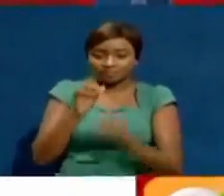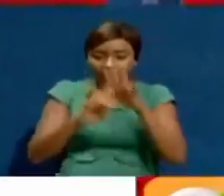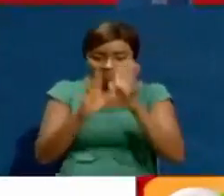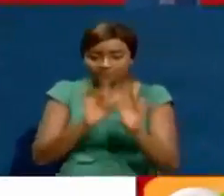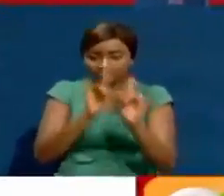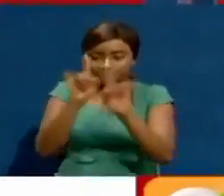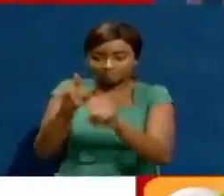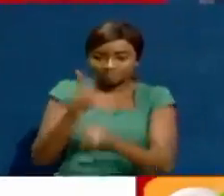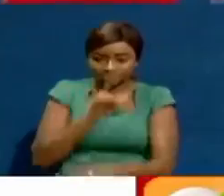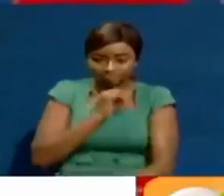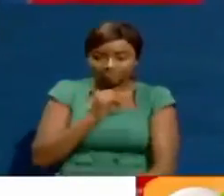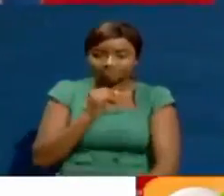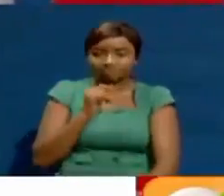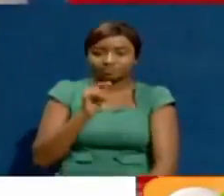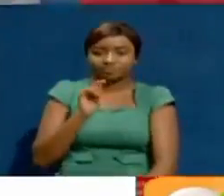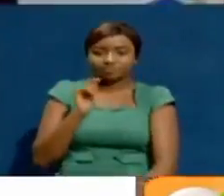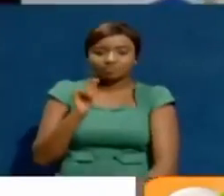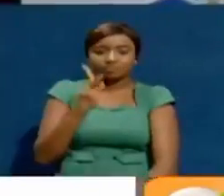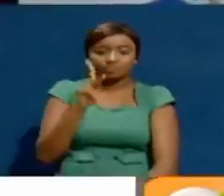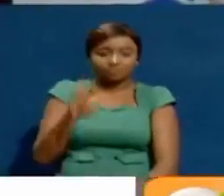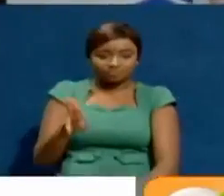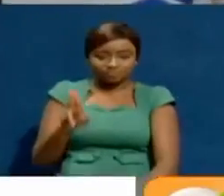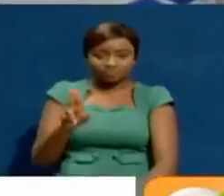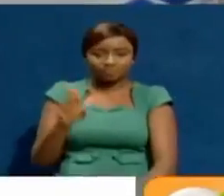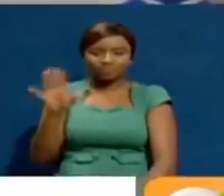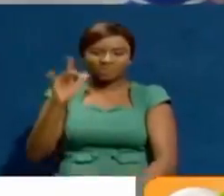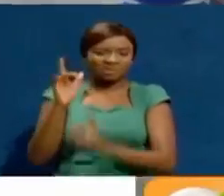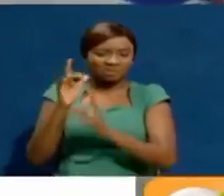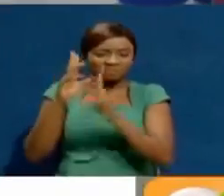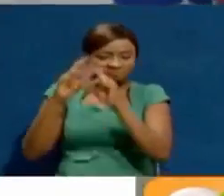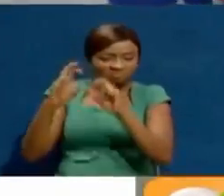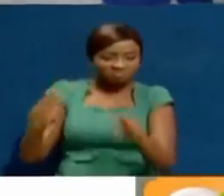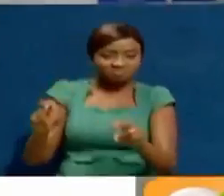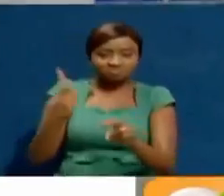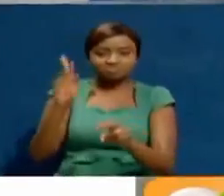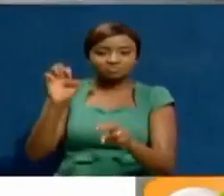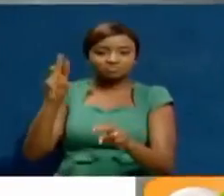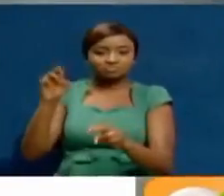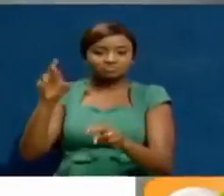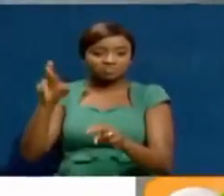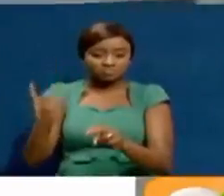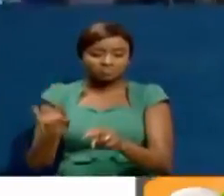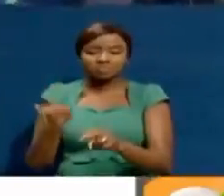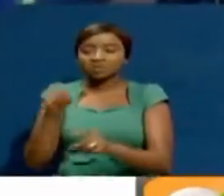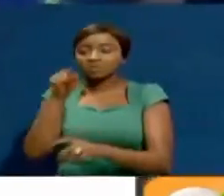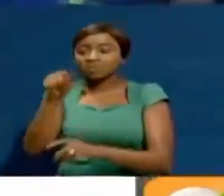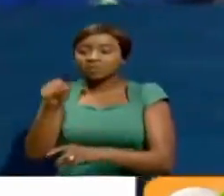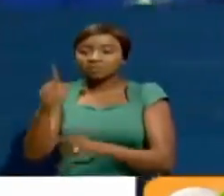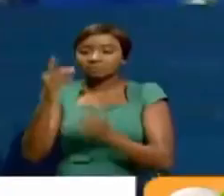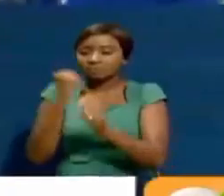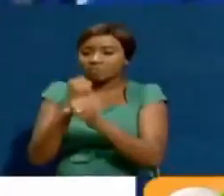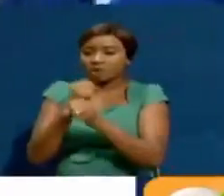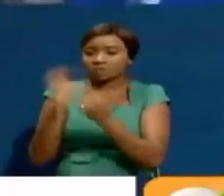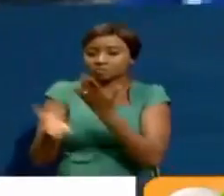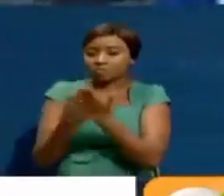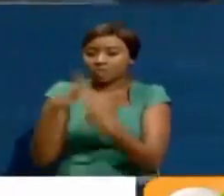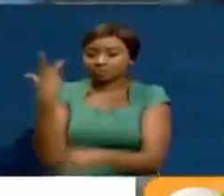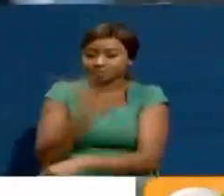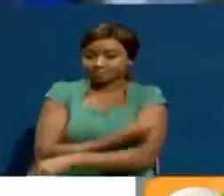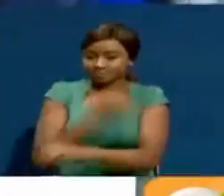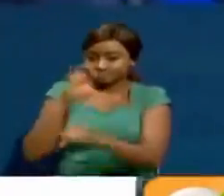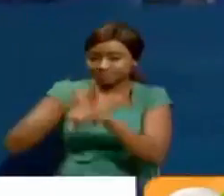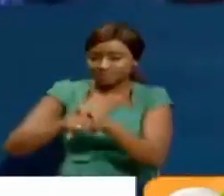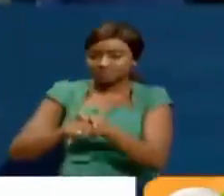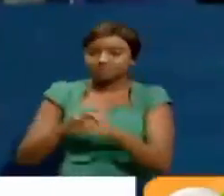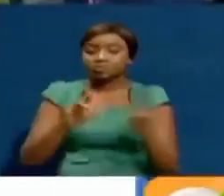Research Institute, an institution that in its Kilifi Center has been collaborating on a COVID-19 vaccine research. CS Kagwe